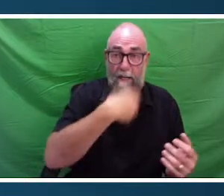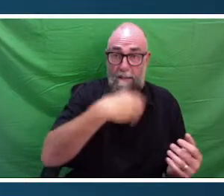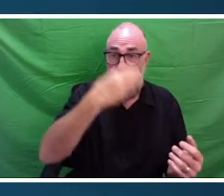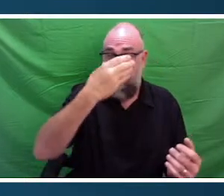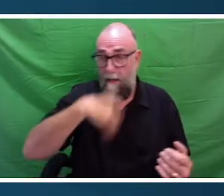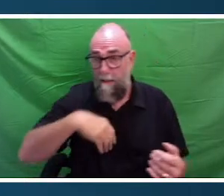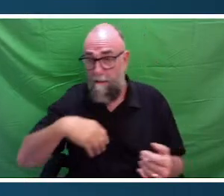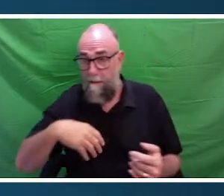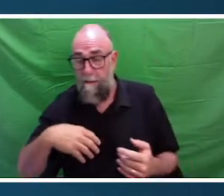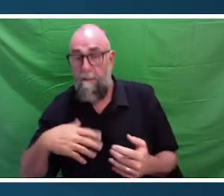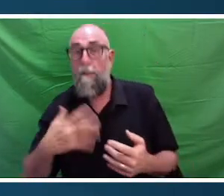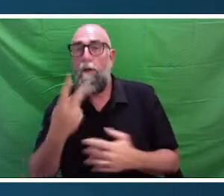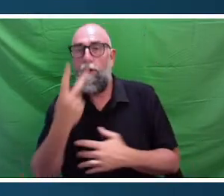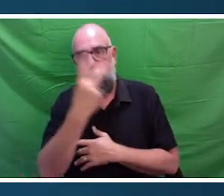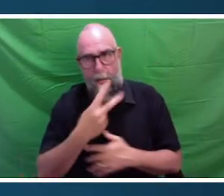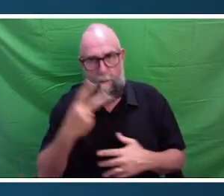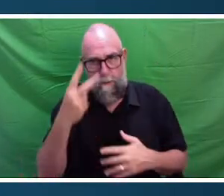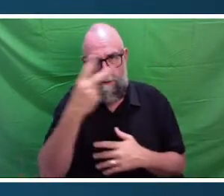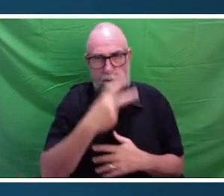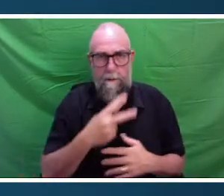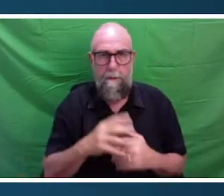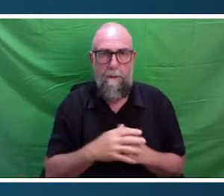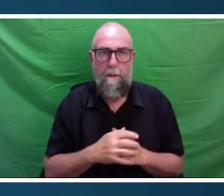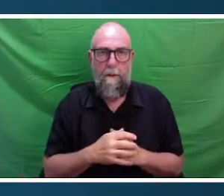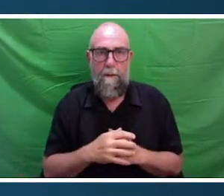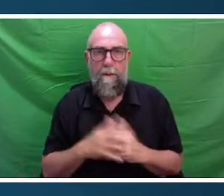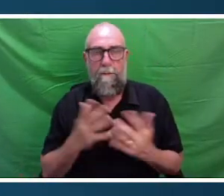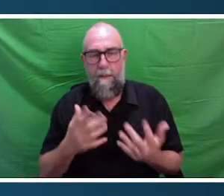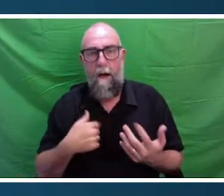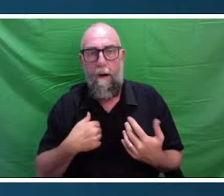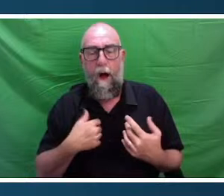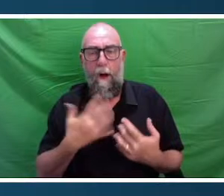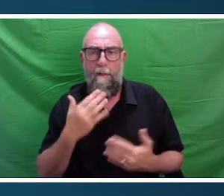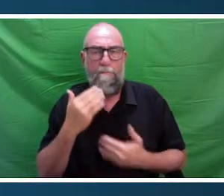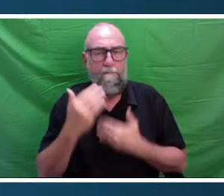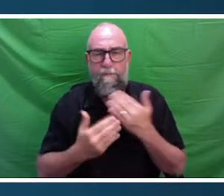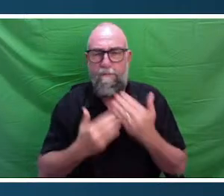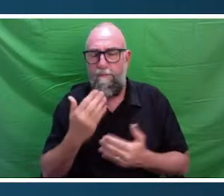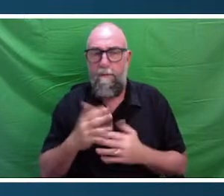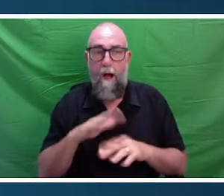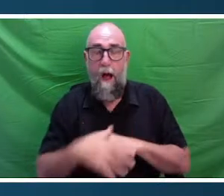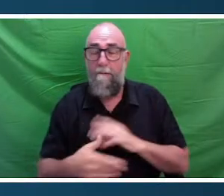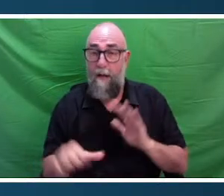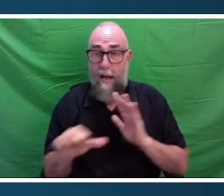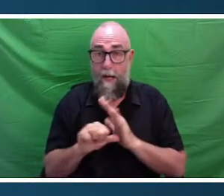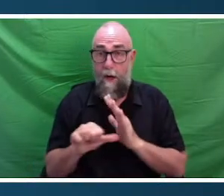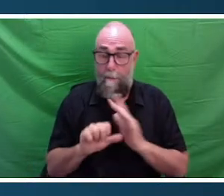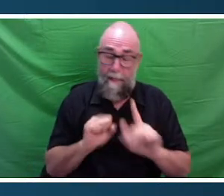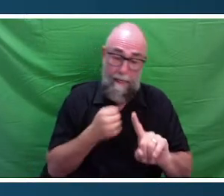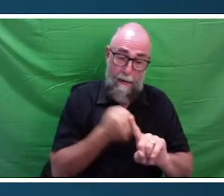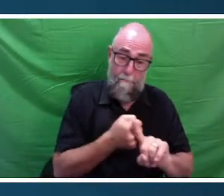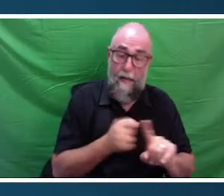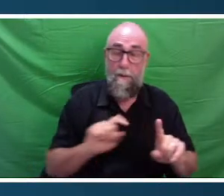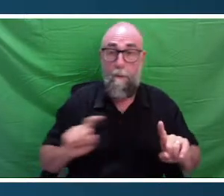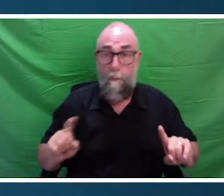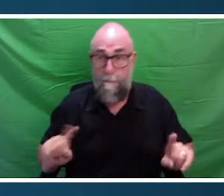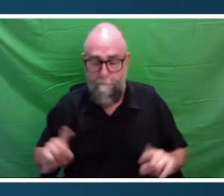topics. But yeah, onto some findings. So economic impacts. As I mentioned at the start in the